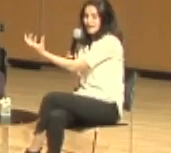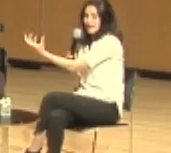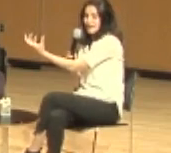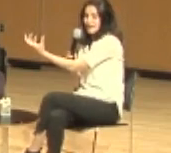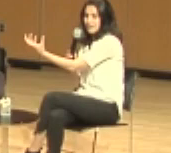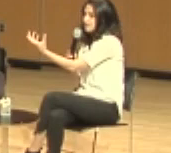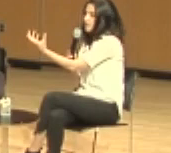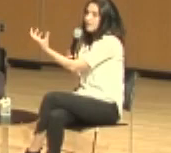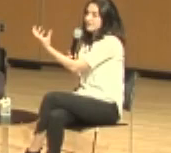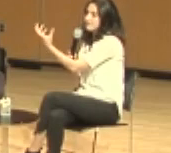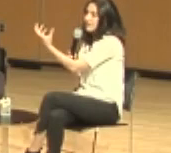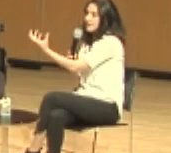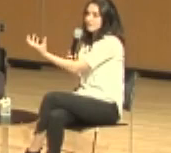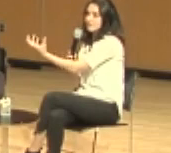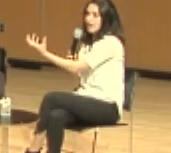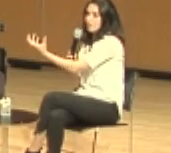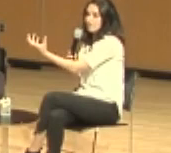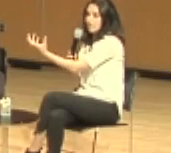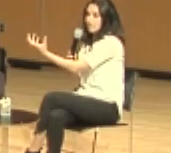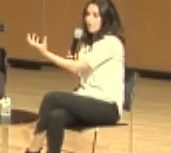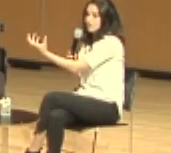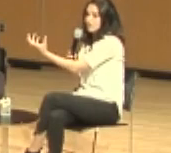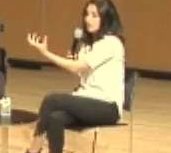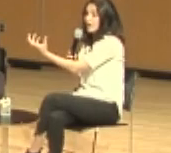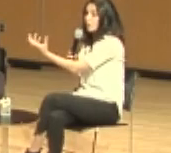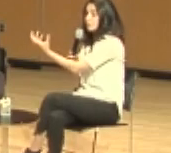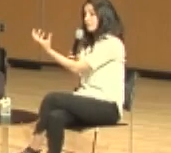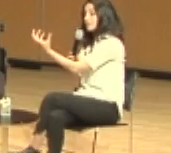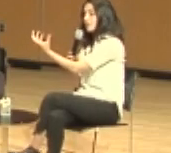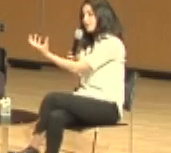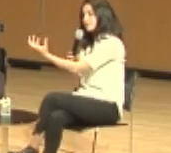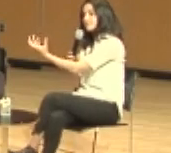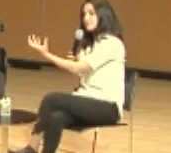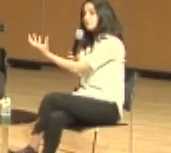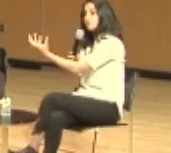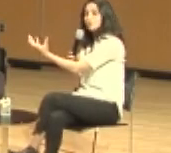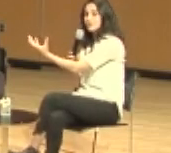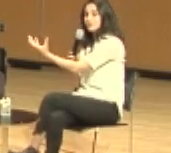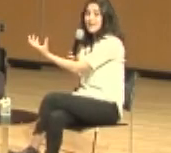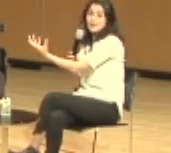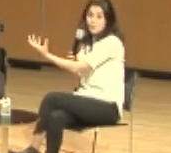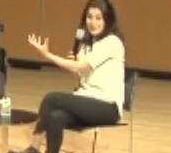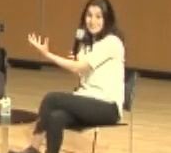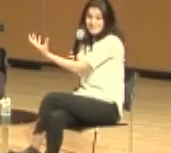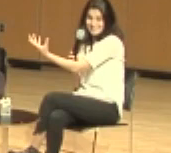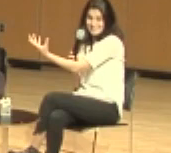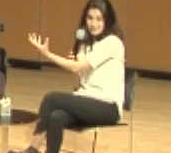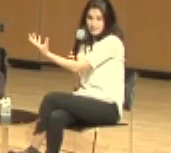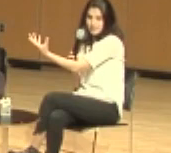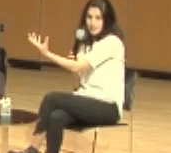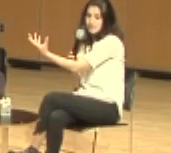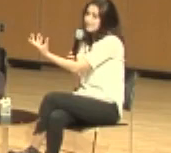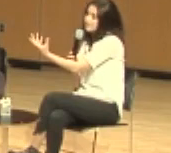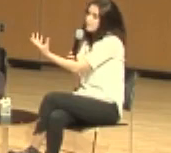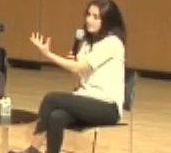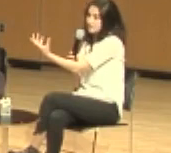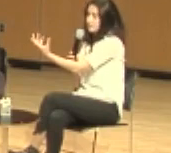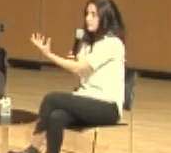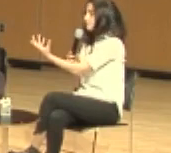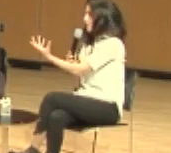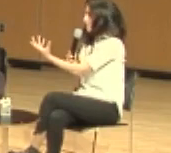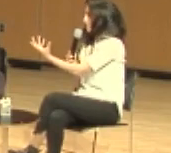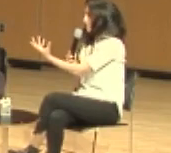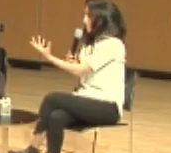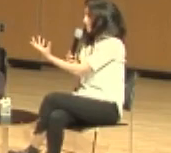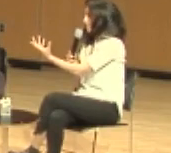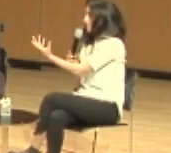out they know exactly how it's all going to turn out but they're going to do it anyway and that seems like